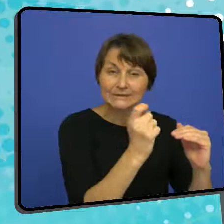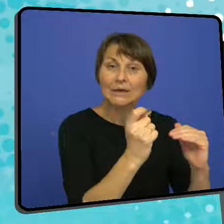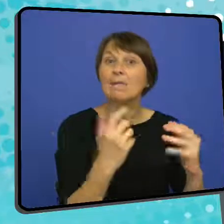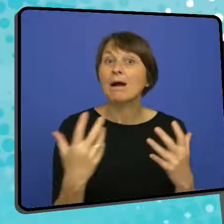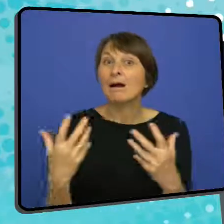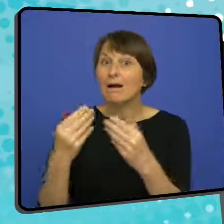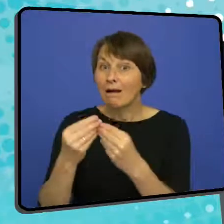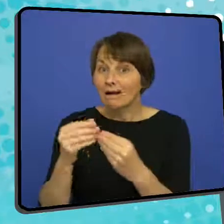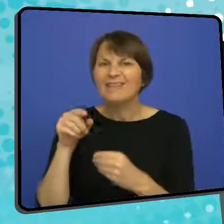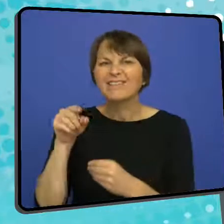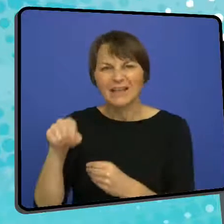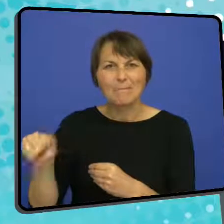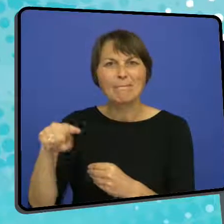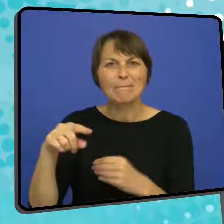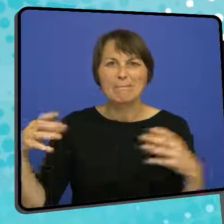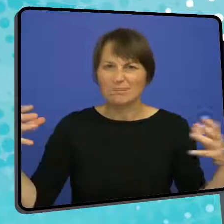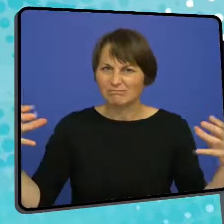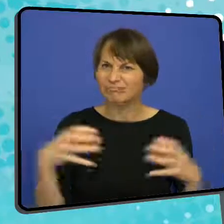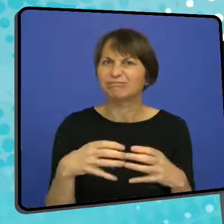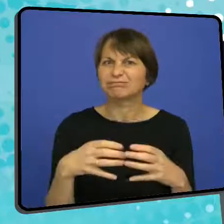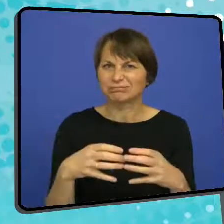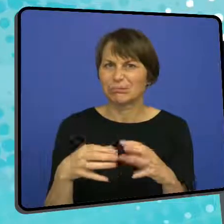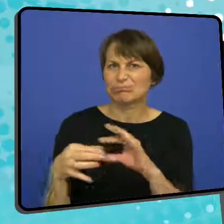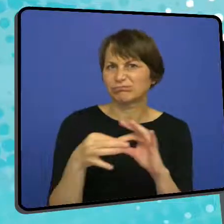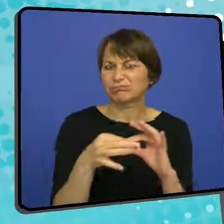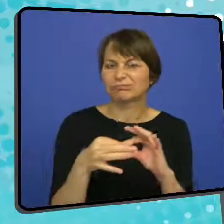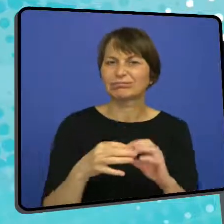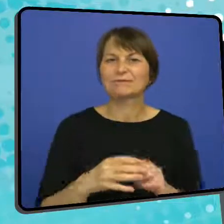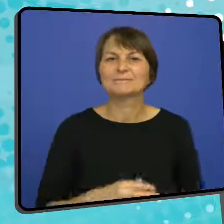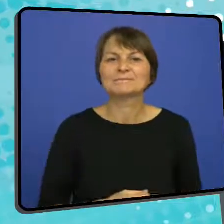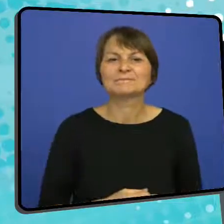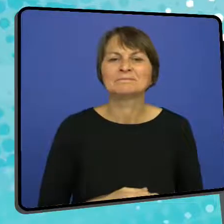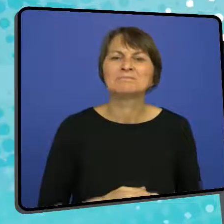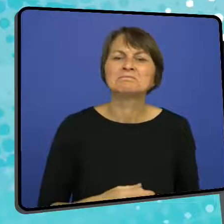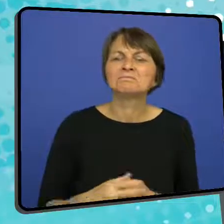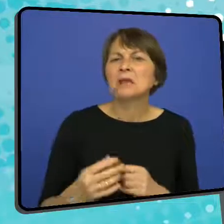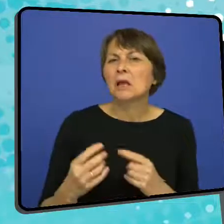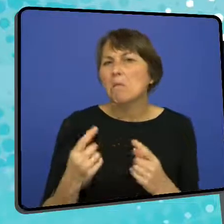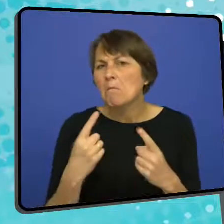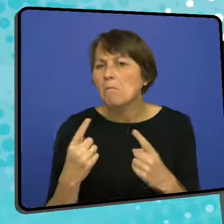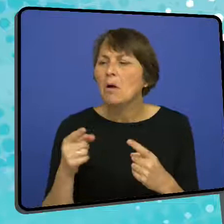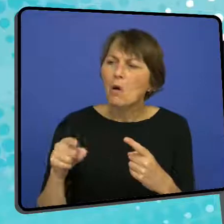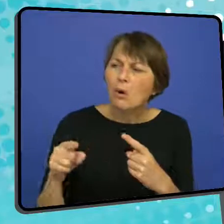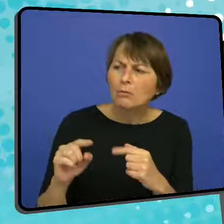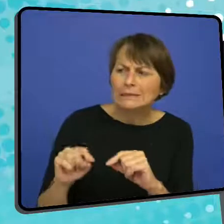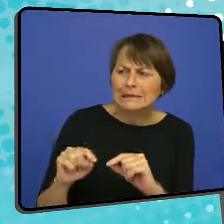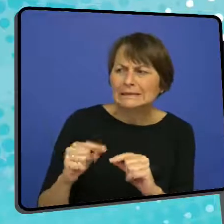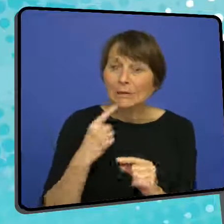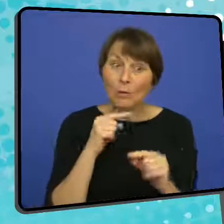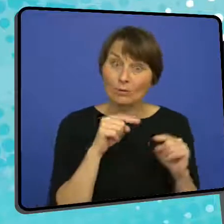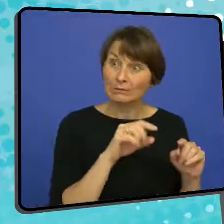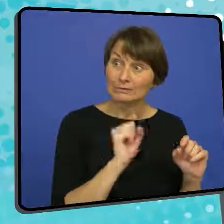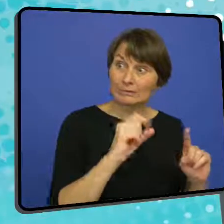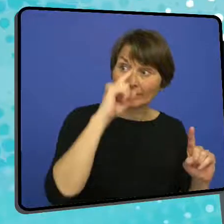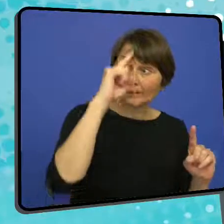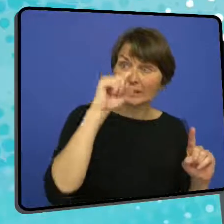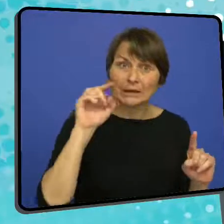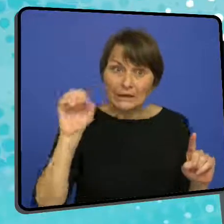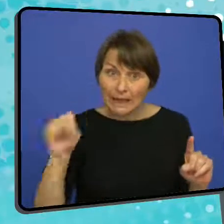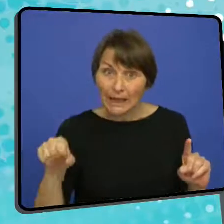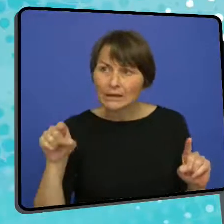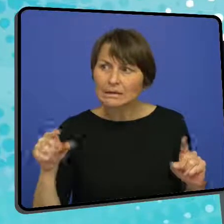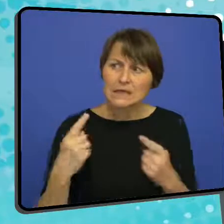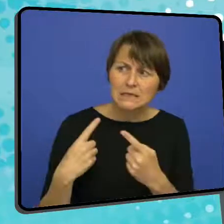and obviously a dev lead to kind of go through like what are the technical constraints that we need to consider.